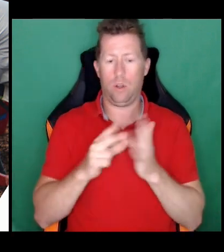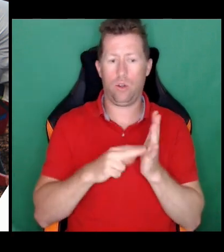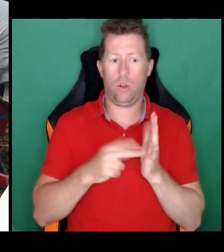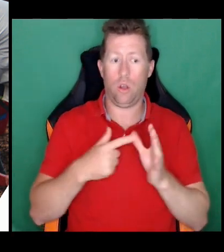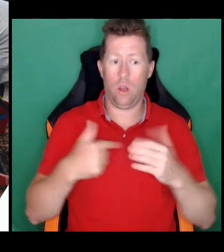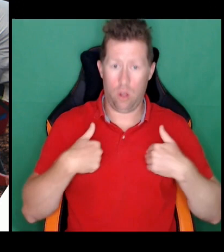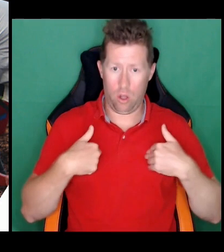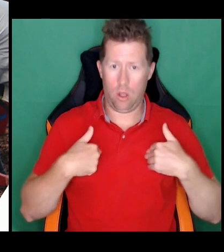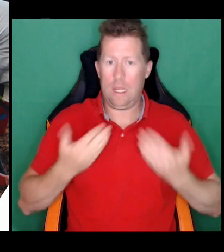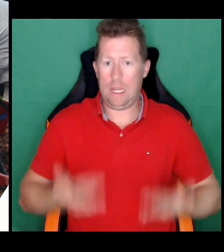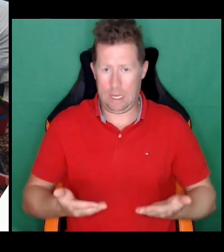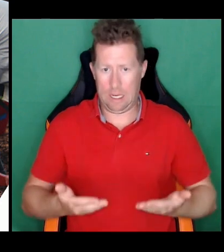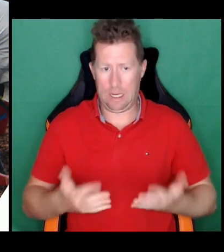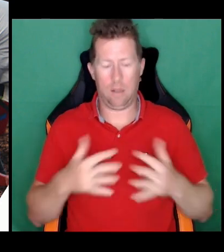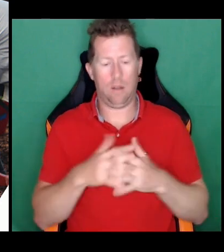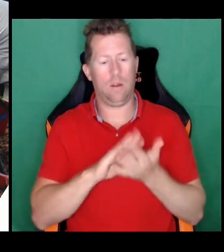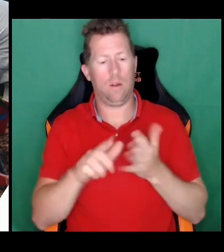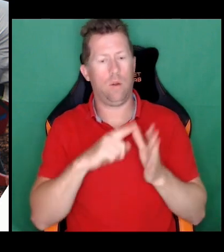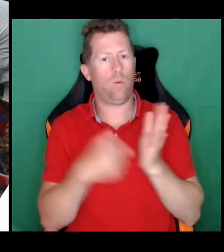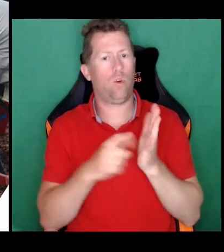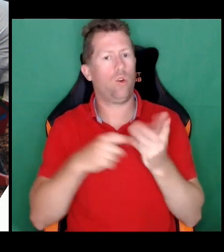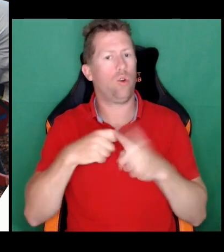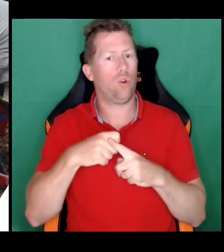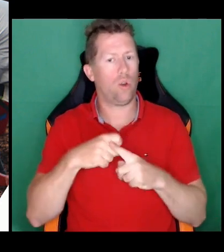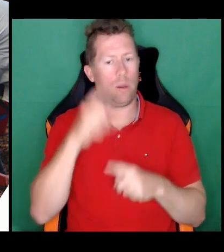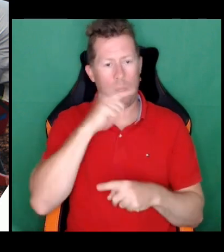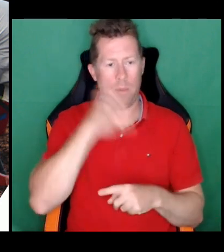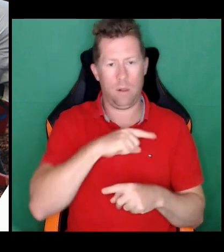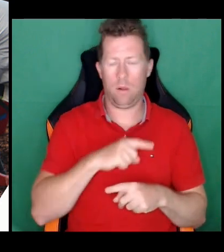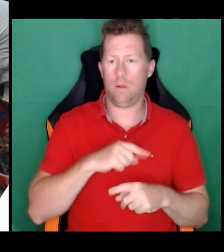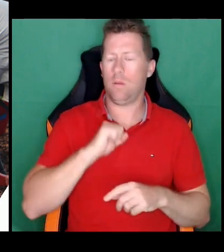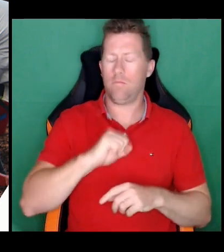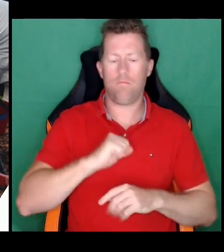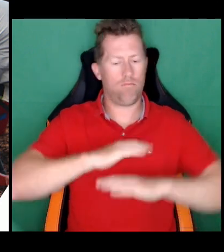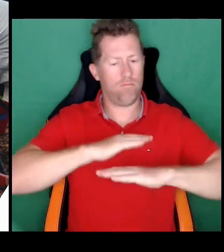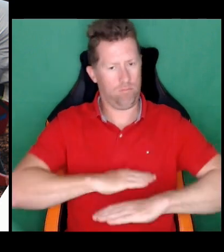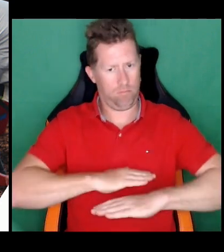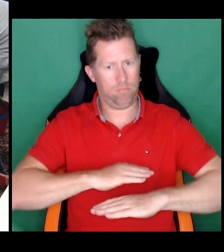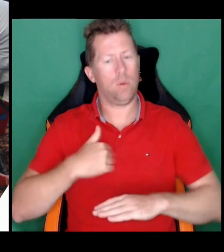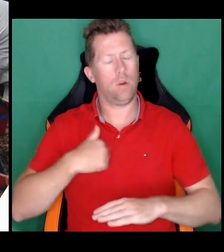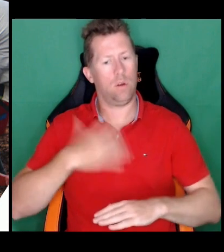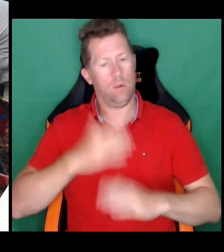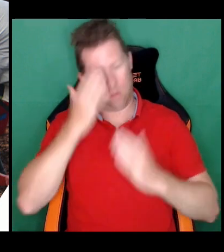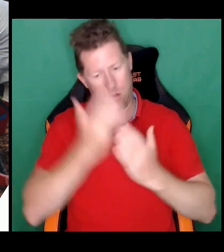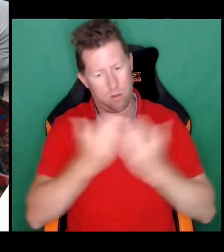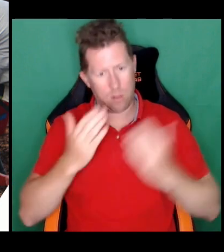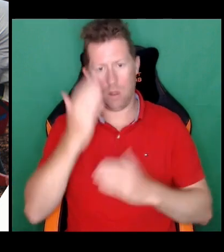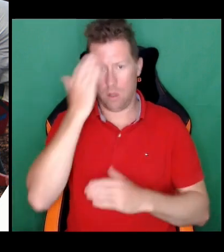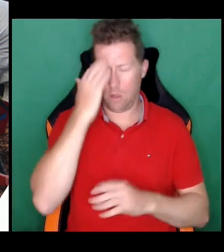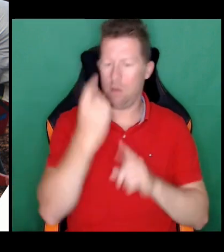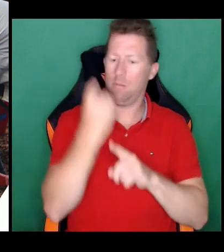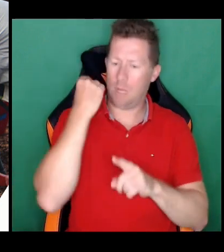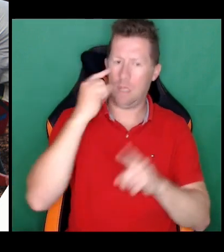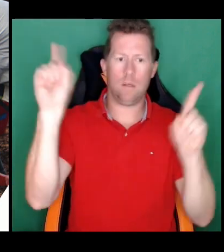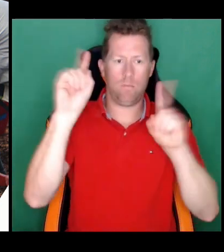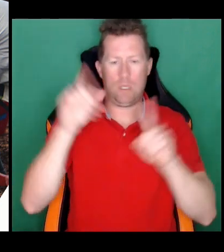sitting today, which is the lands of the Whadjuk people of the Noongar Nation, and I'd want to pay my respects to elders past,